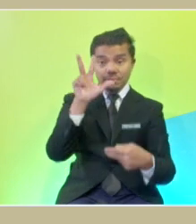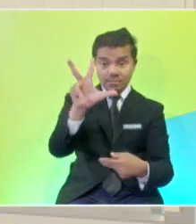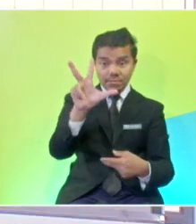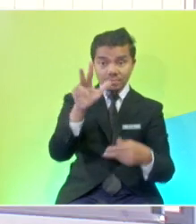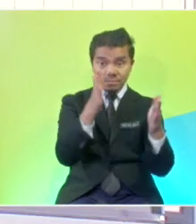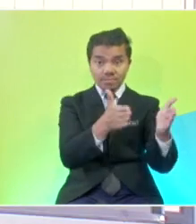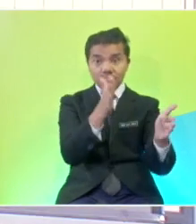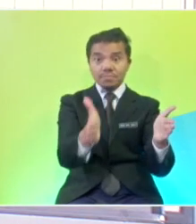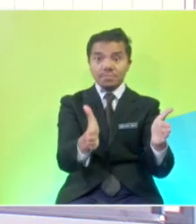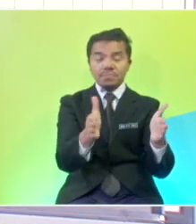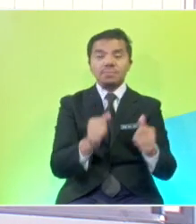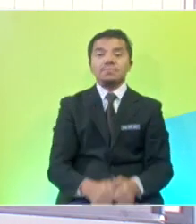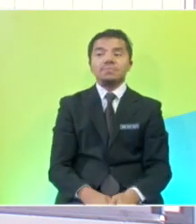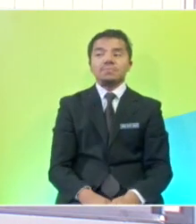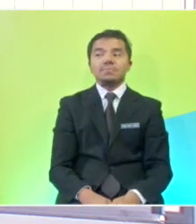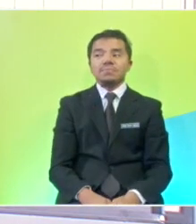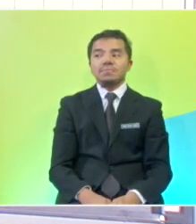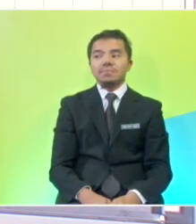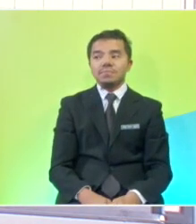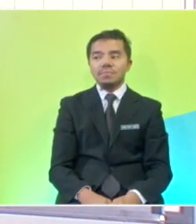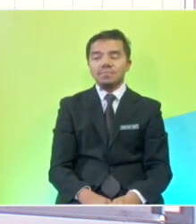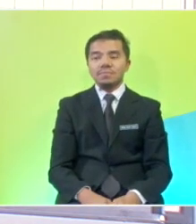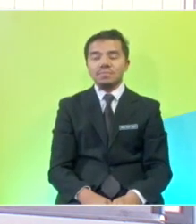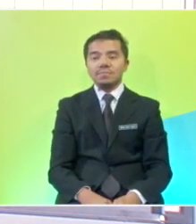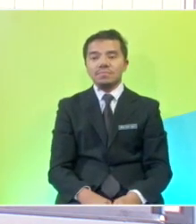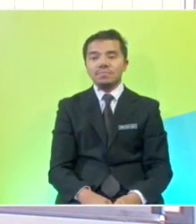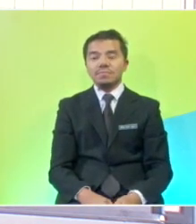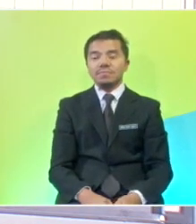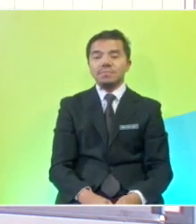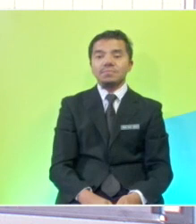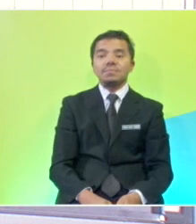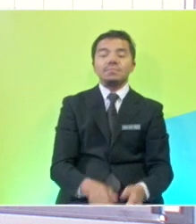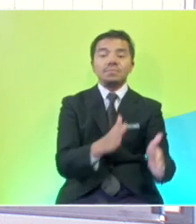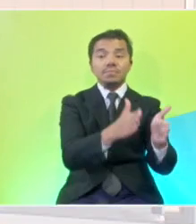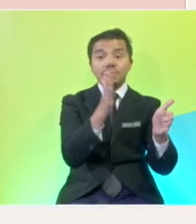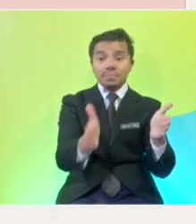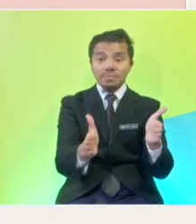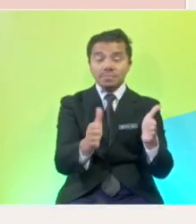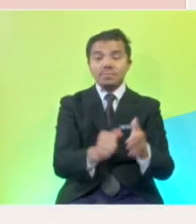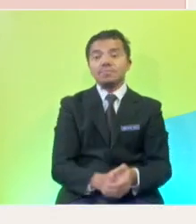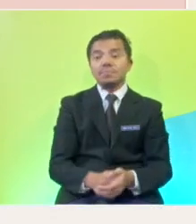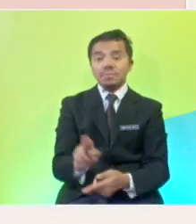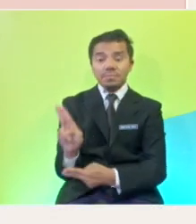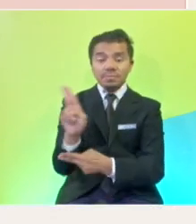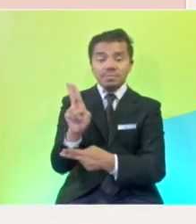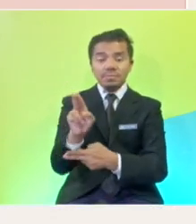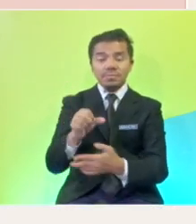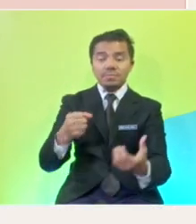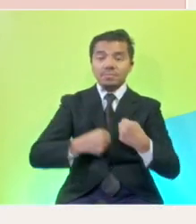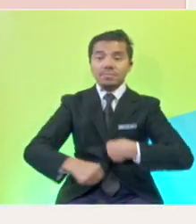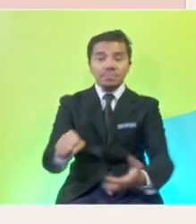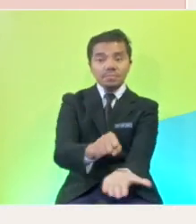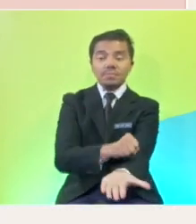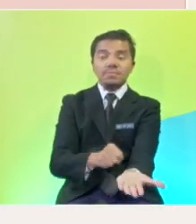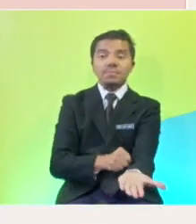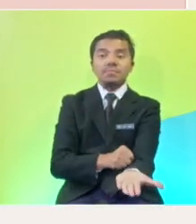more detail about it. Okay. So now we are going to talk about function of central nervous system. Okay, a center to